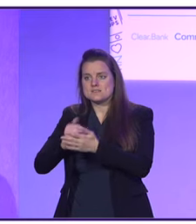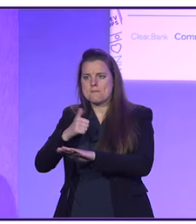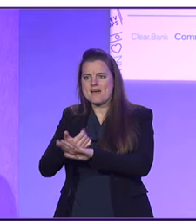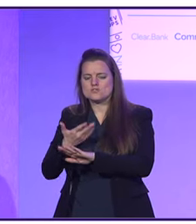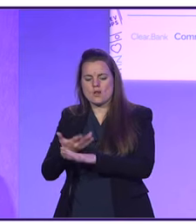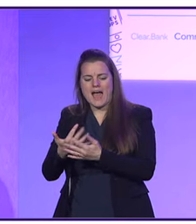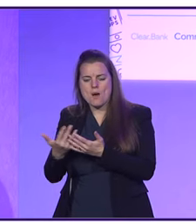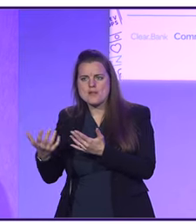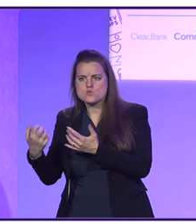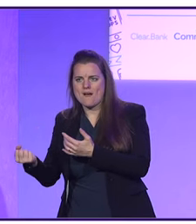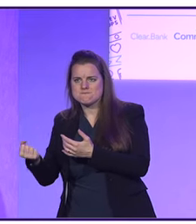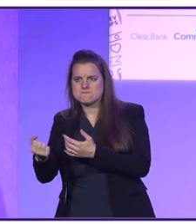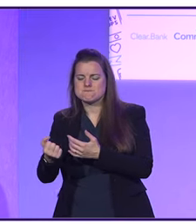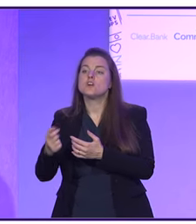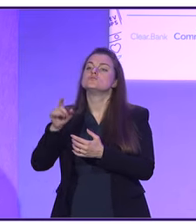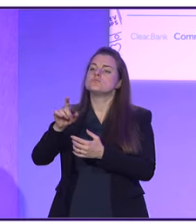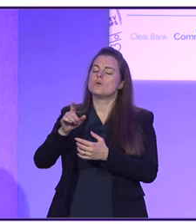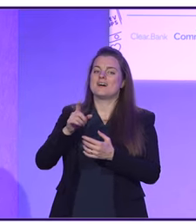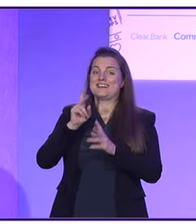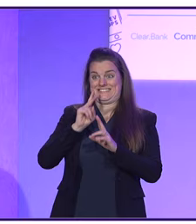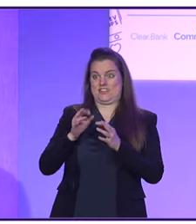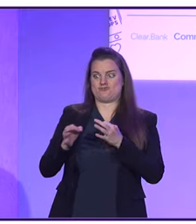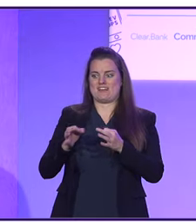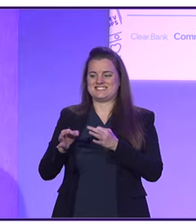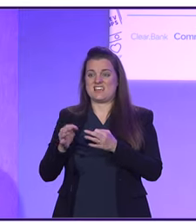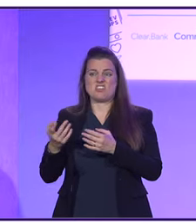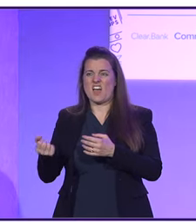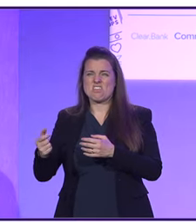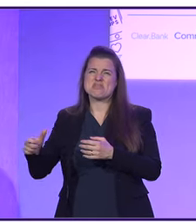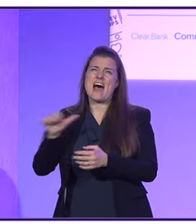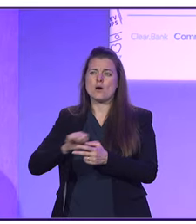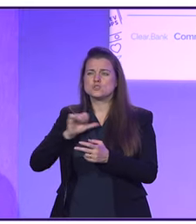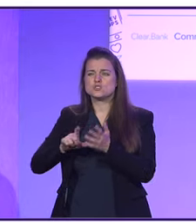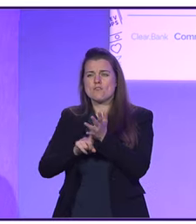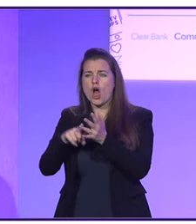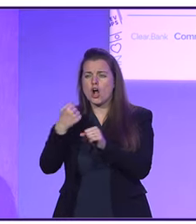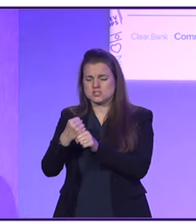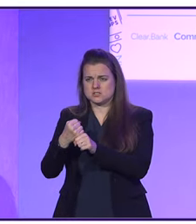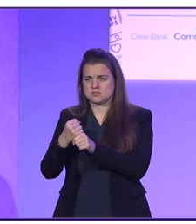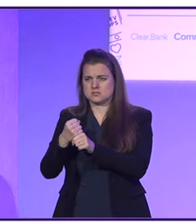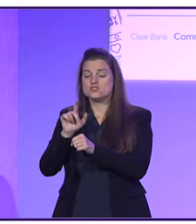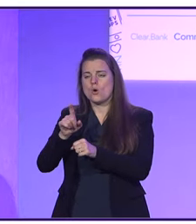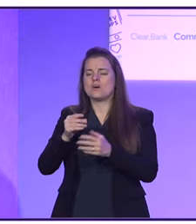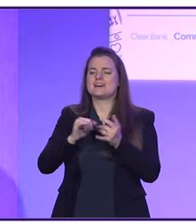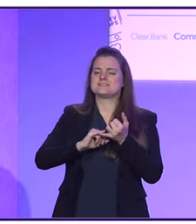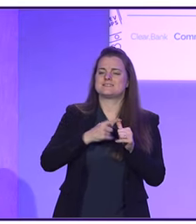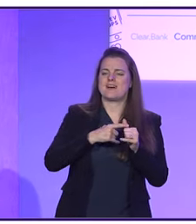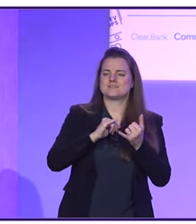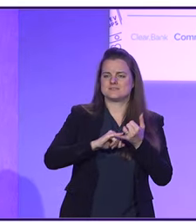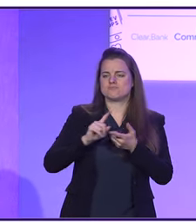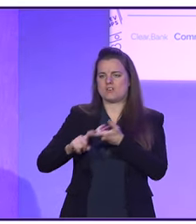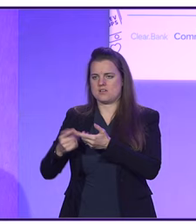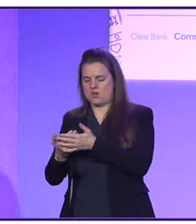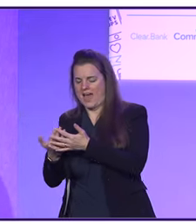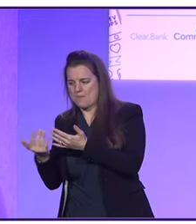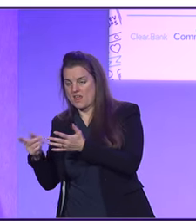And some of these strategies that I see encouraged are thousands of alarms, thousands of them, to cover so many different cases. Only five